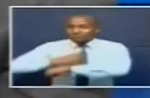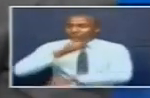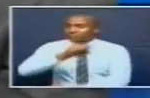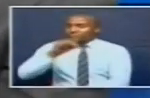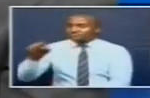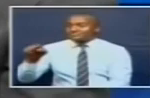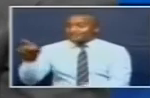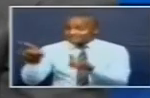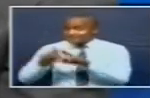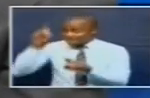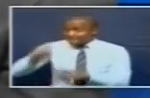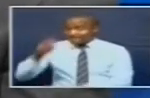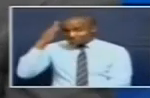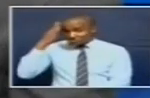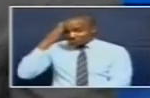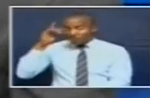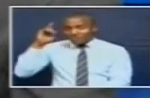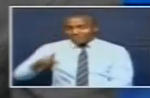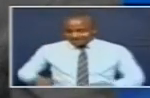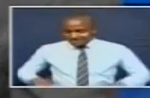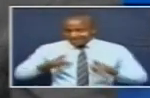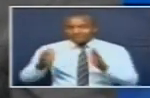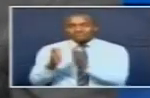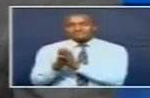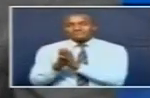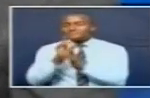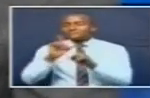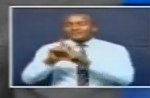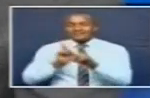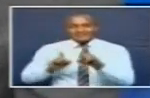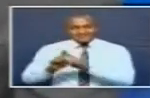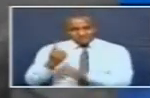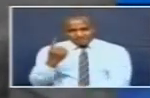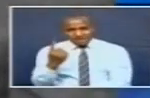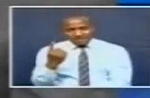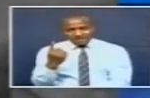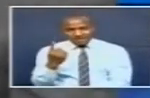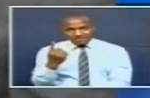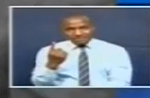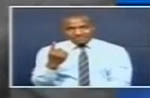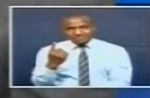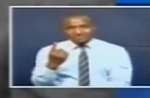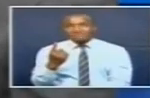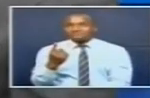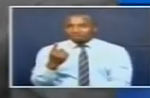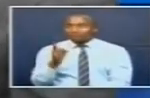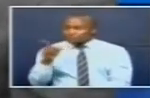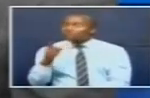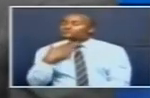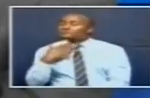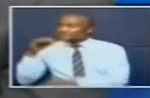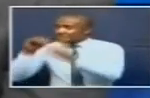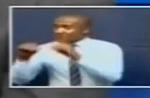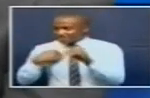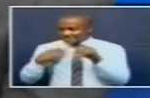us know that we must live together as brothers and sisters. Just as you may want a free and fair election, so am I. And we